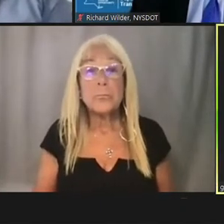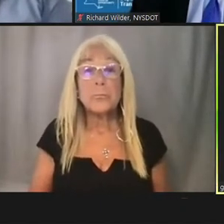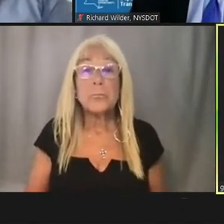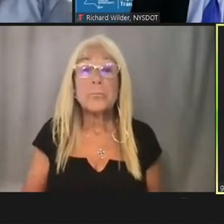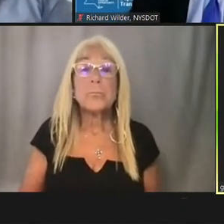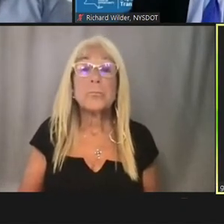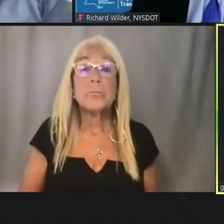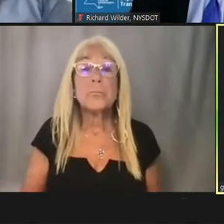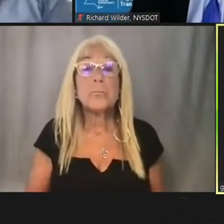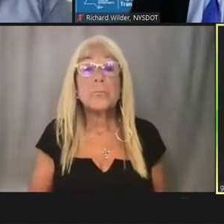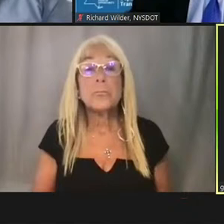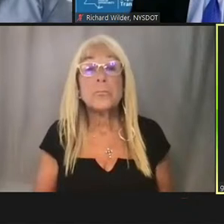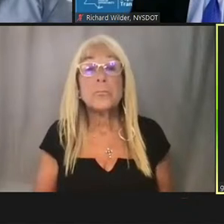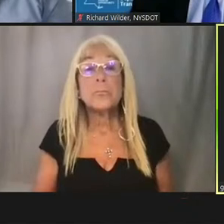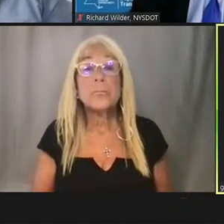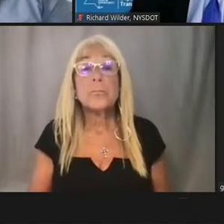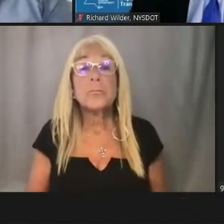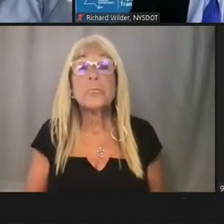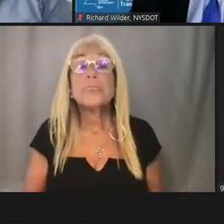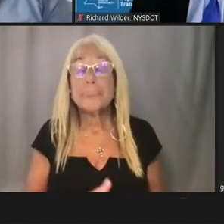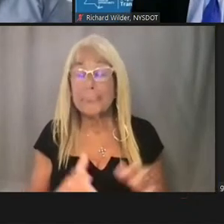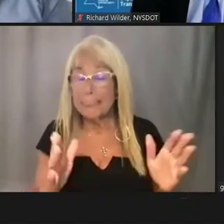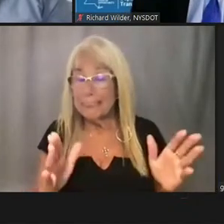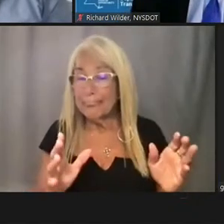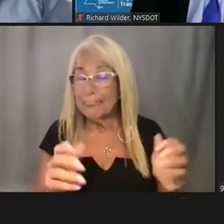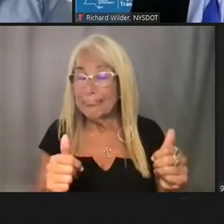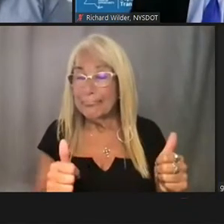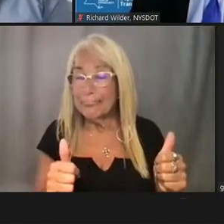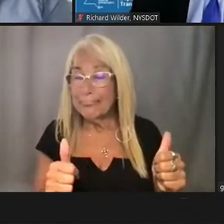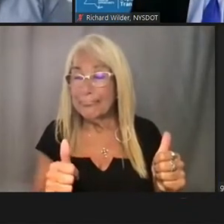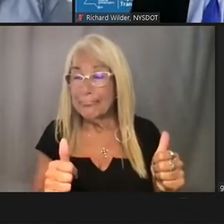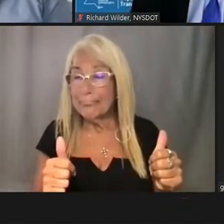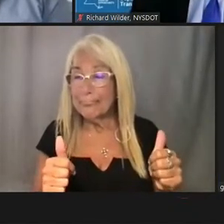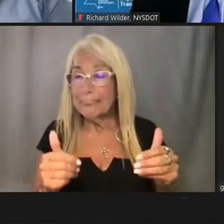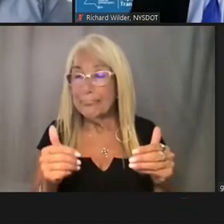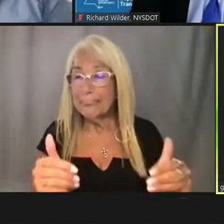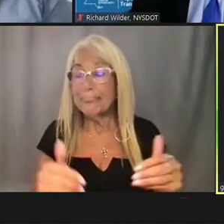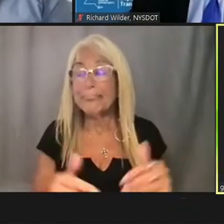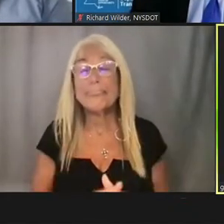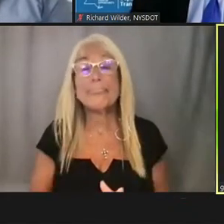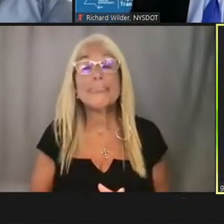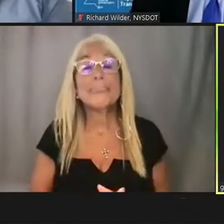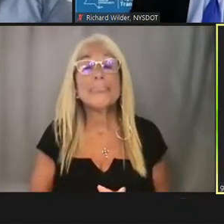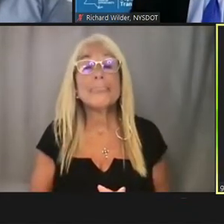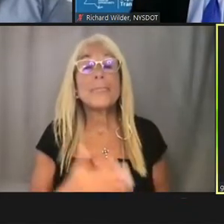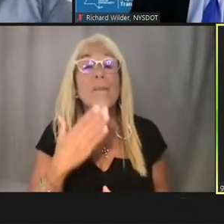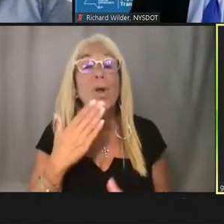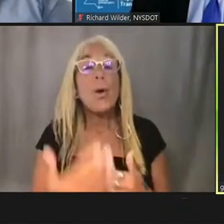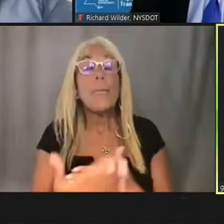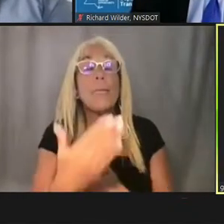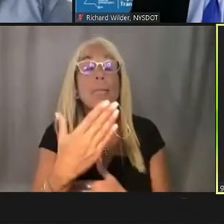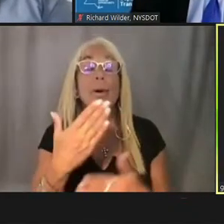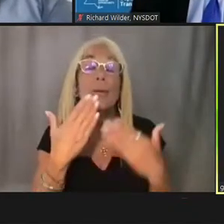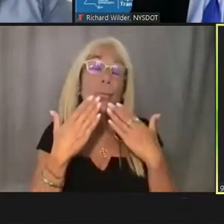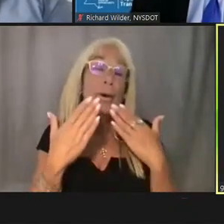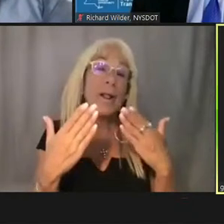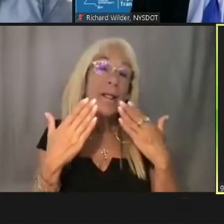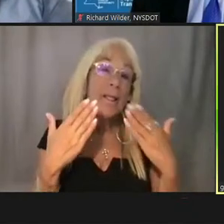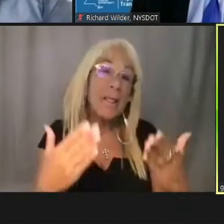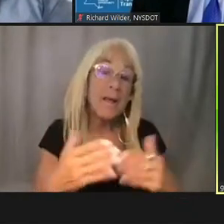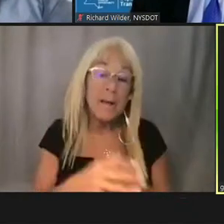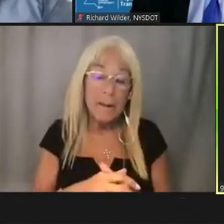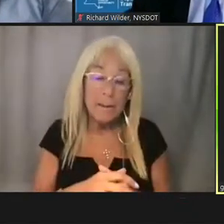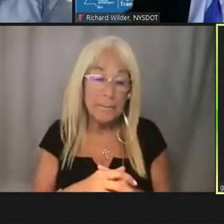you may want to think of we can hear you good morning I want to thank